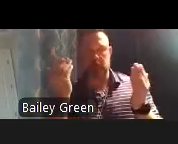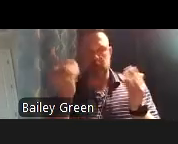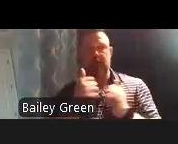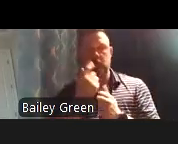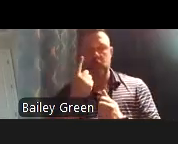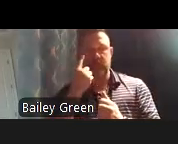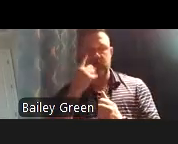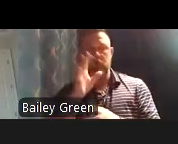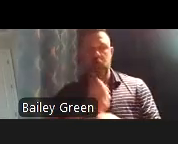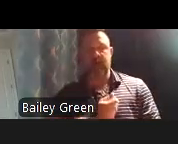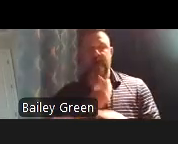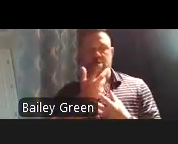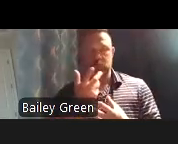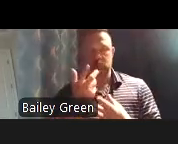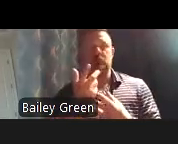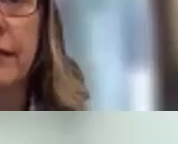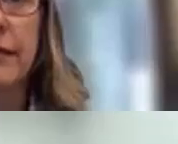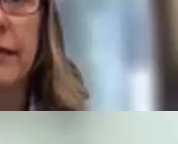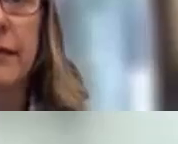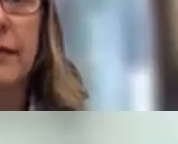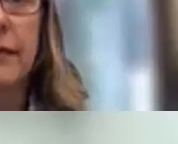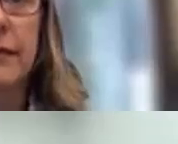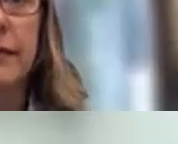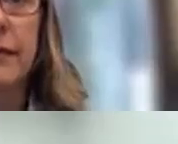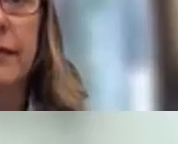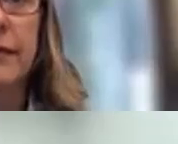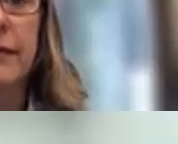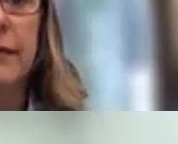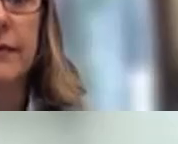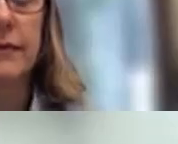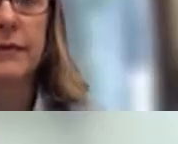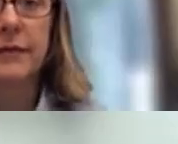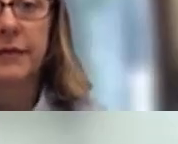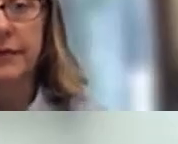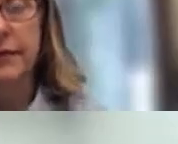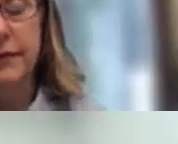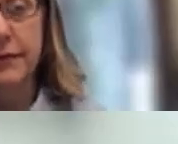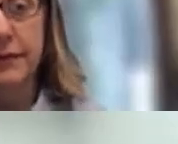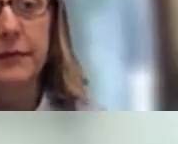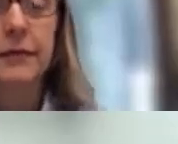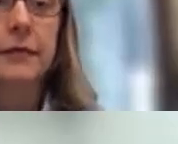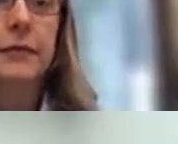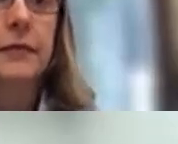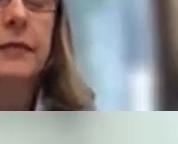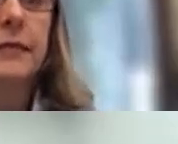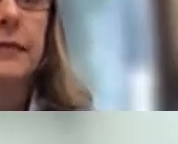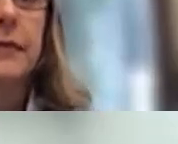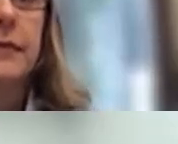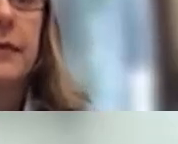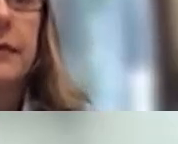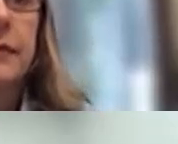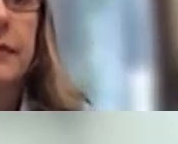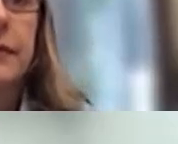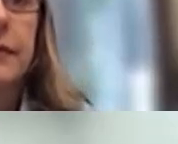your efforts in getting the statute changed and for the care that was taken to give us a set of bylaws.